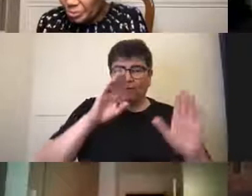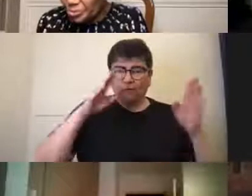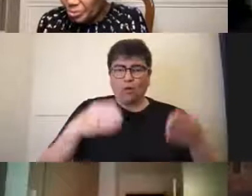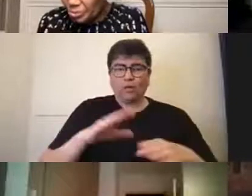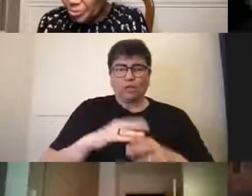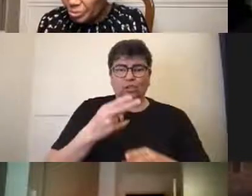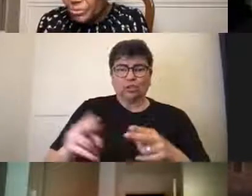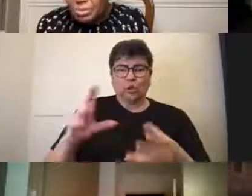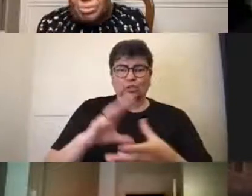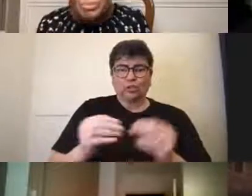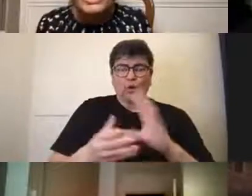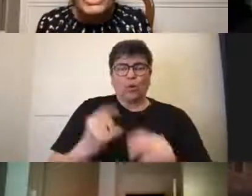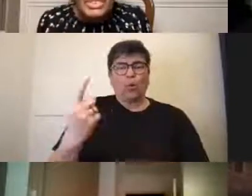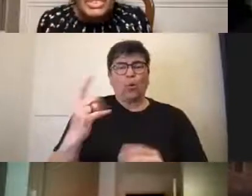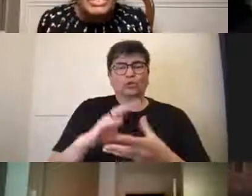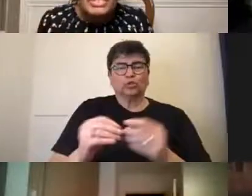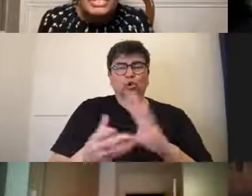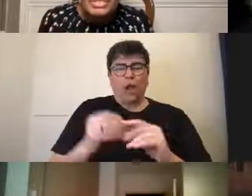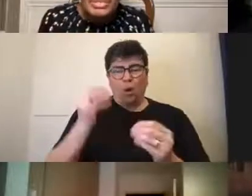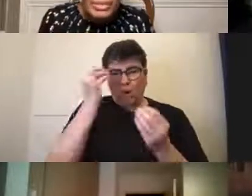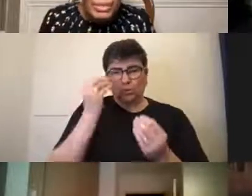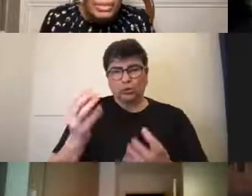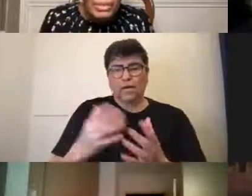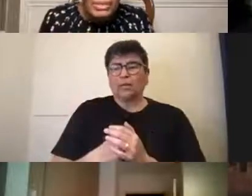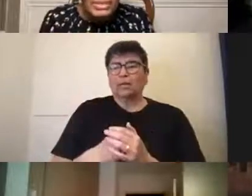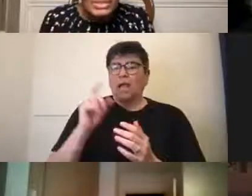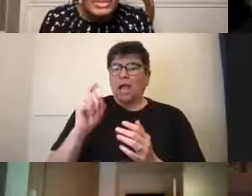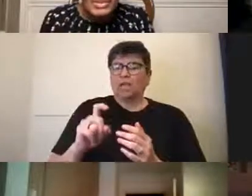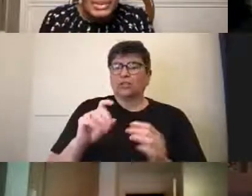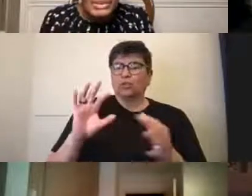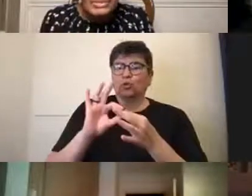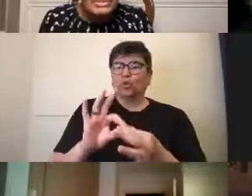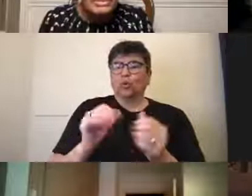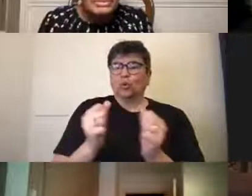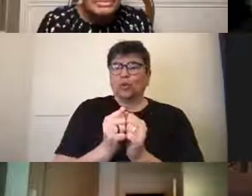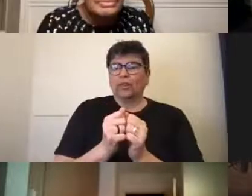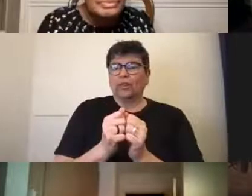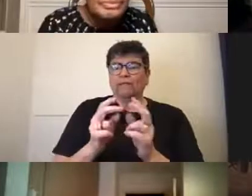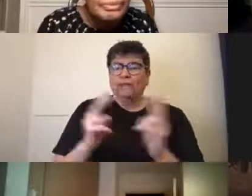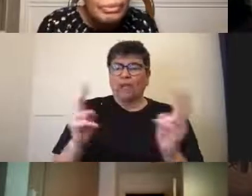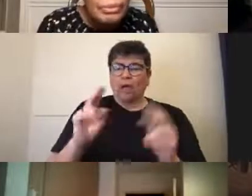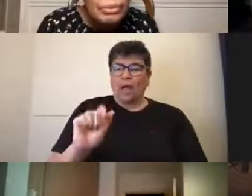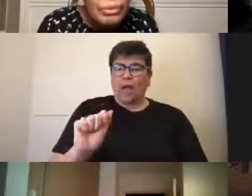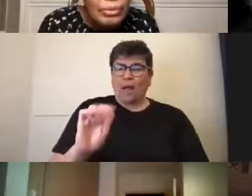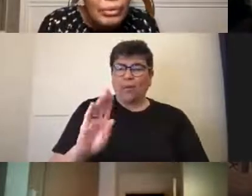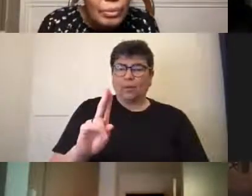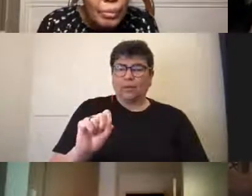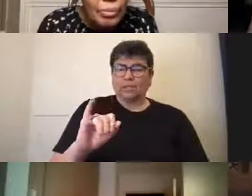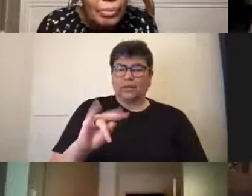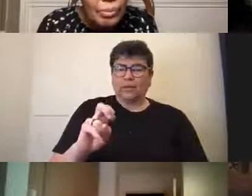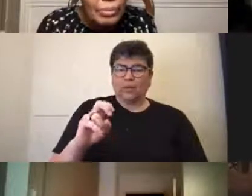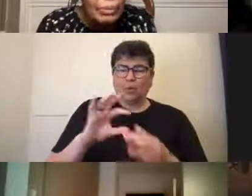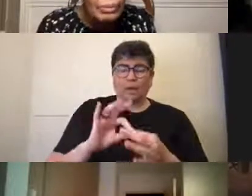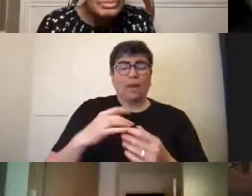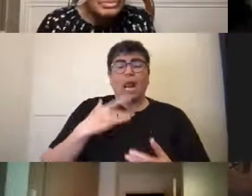short stories. And there's one story I want to tell, but it has to do with a very abusive relationship. Luckily,